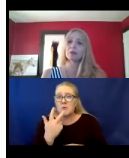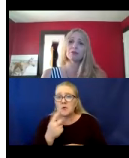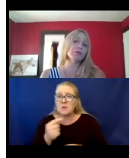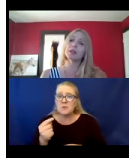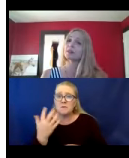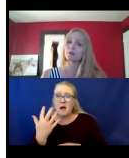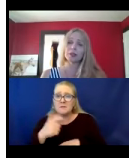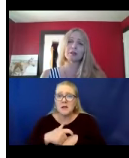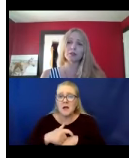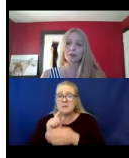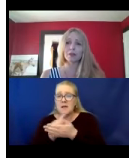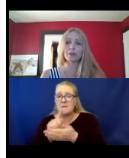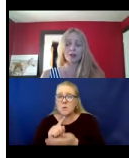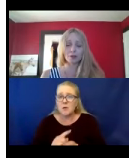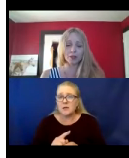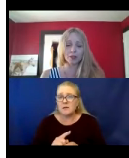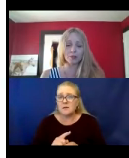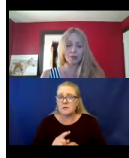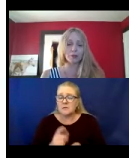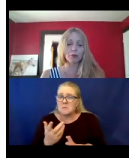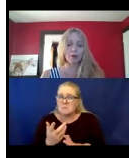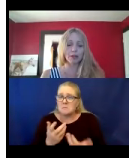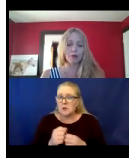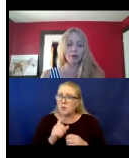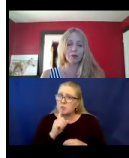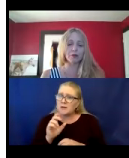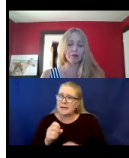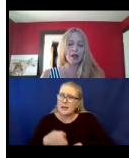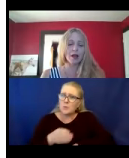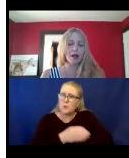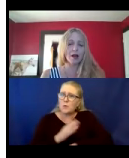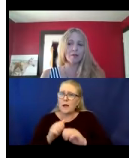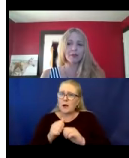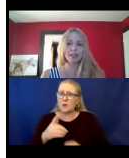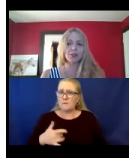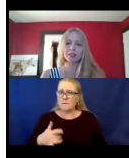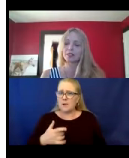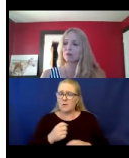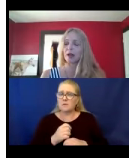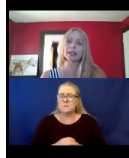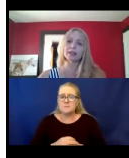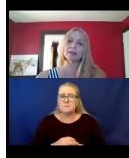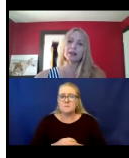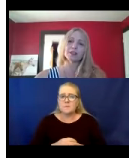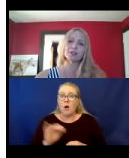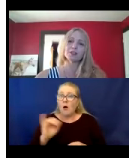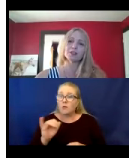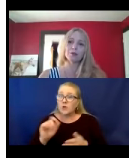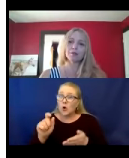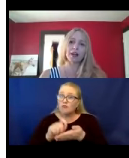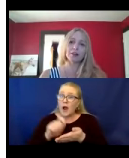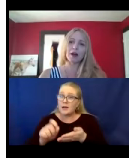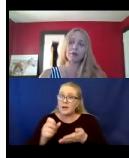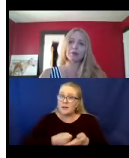even aiming for 3 days a week of doing something could really improve your mood and be helpful. Expressive writing.